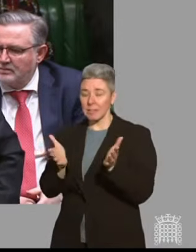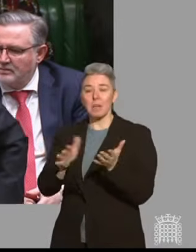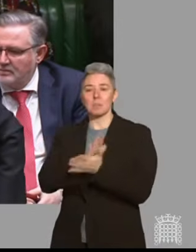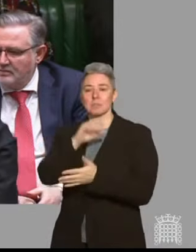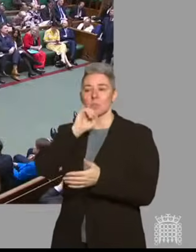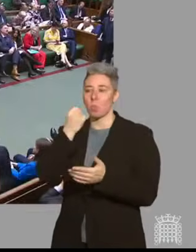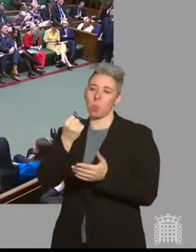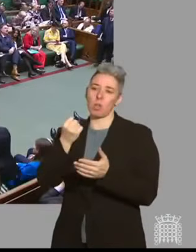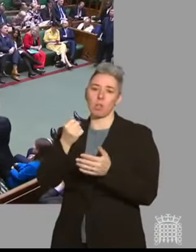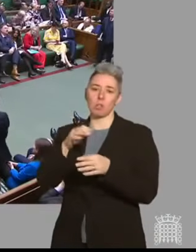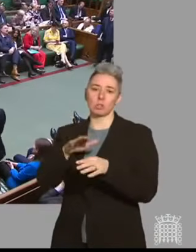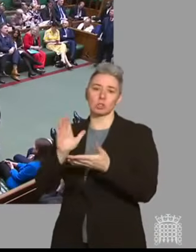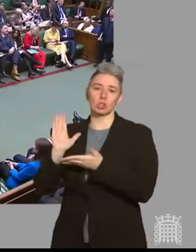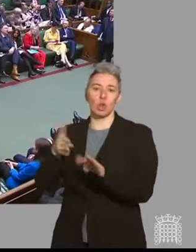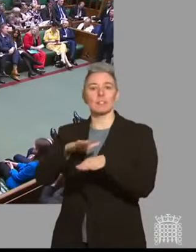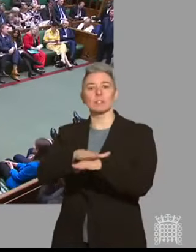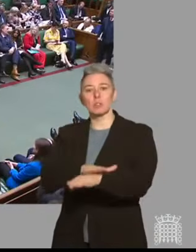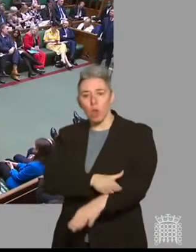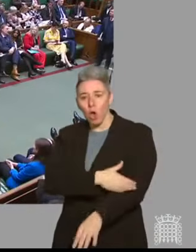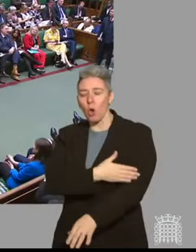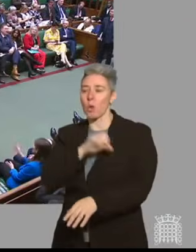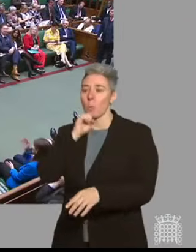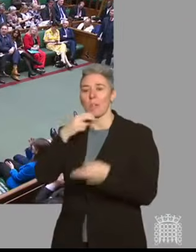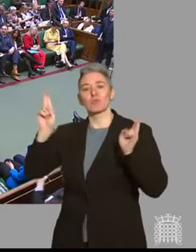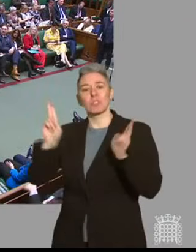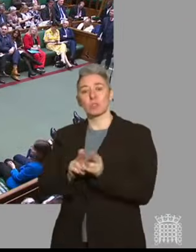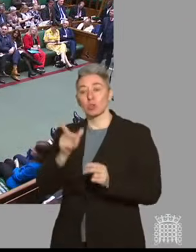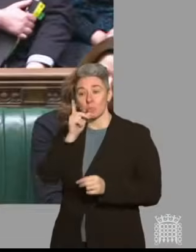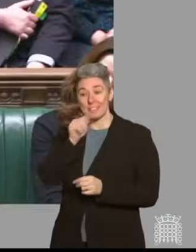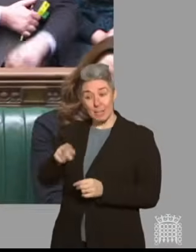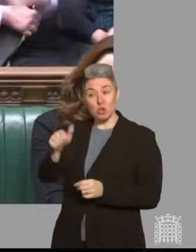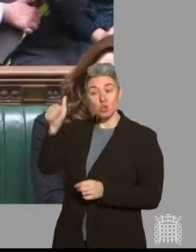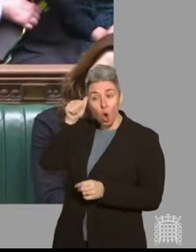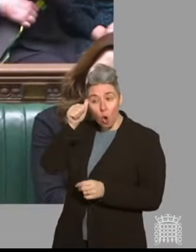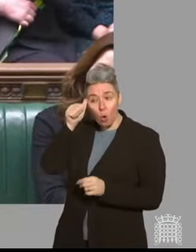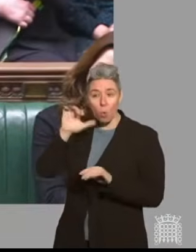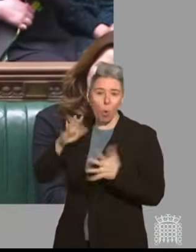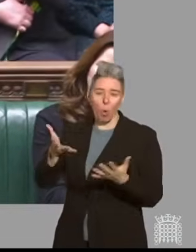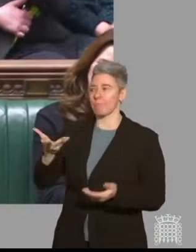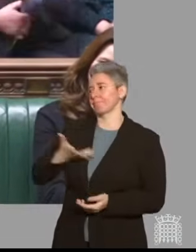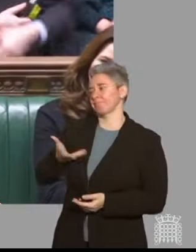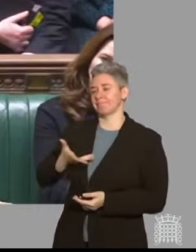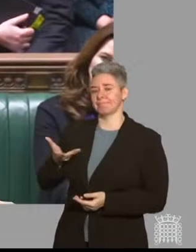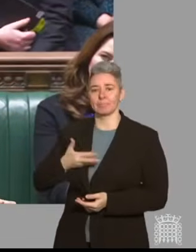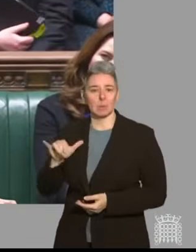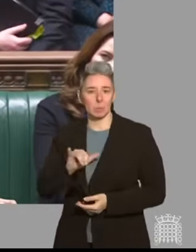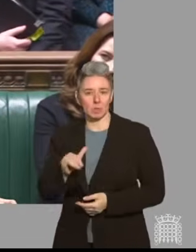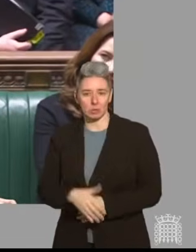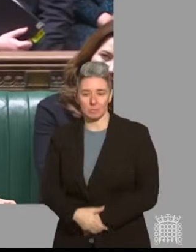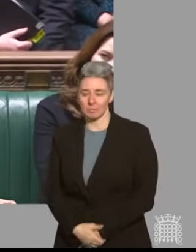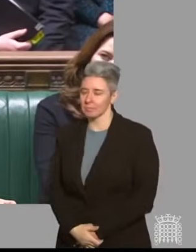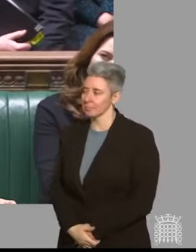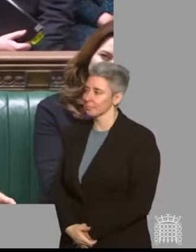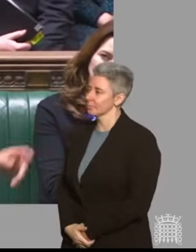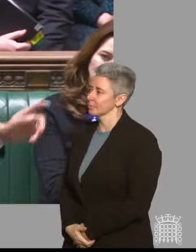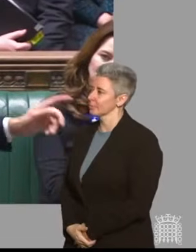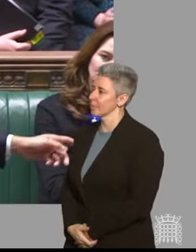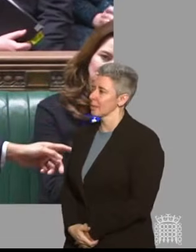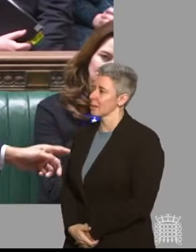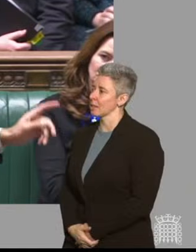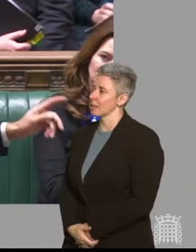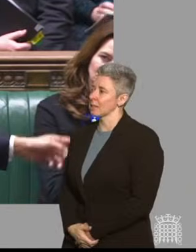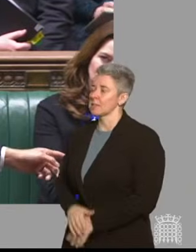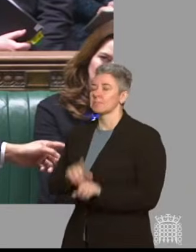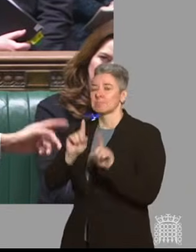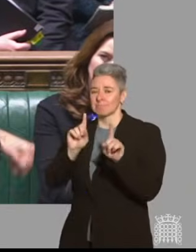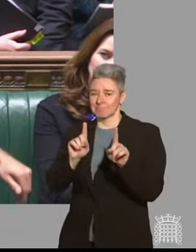care? Mr. Speaker, I'd say a couple of things. First of all, our plans to continue with Phase 1 mean that we can handle triple